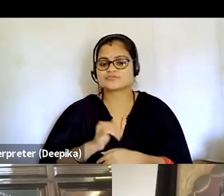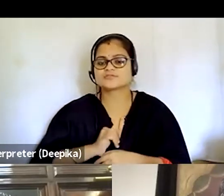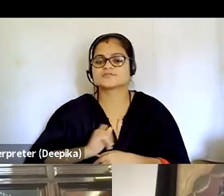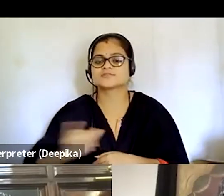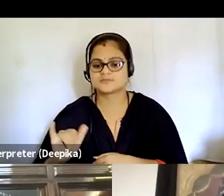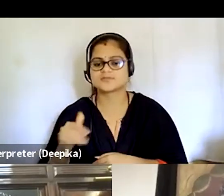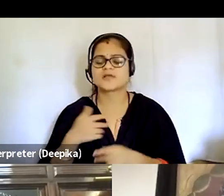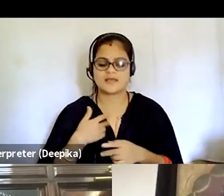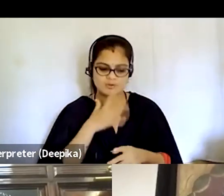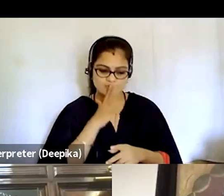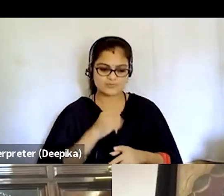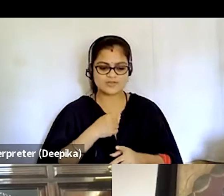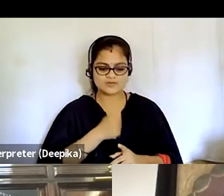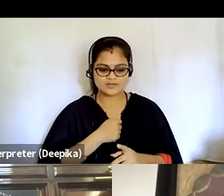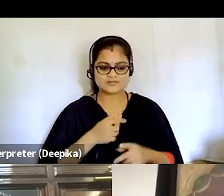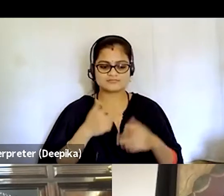background